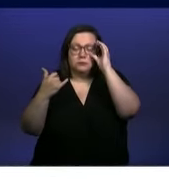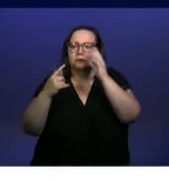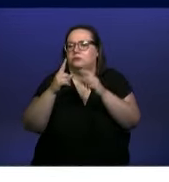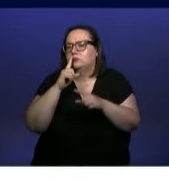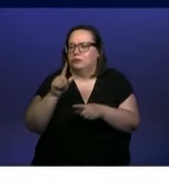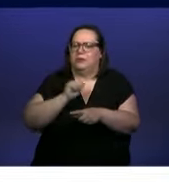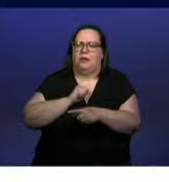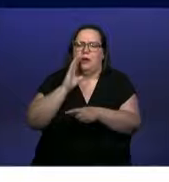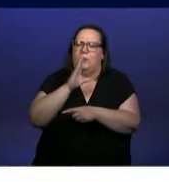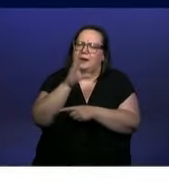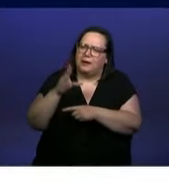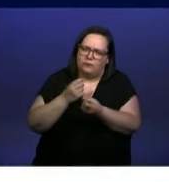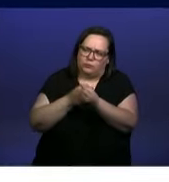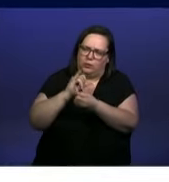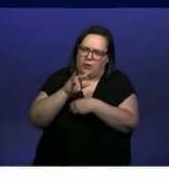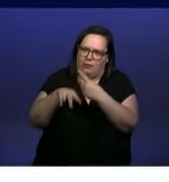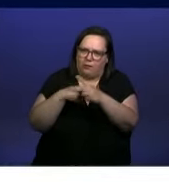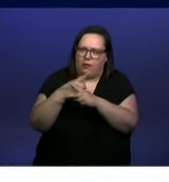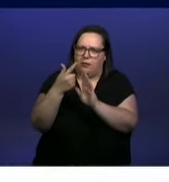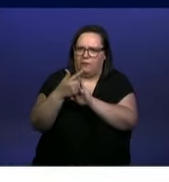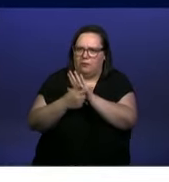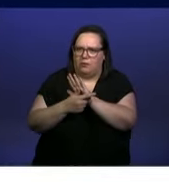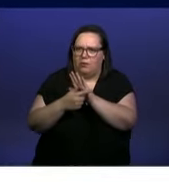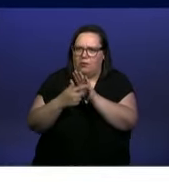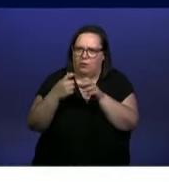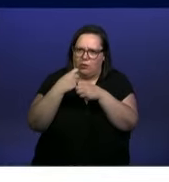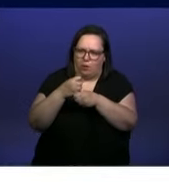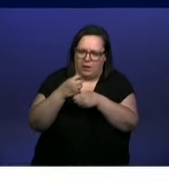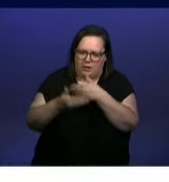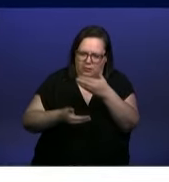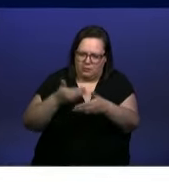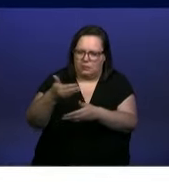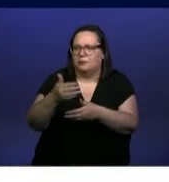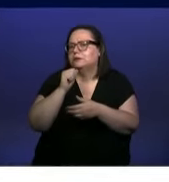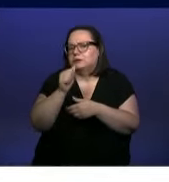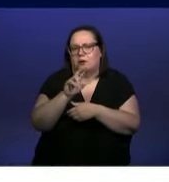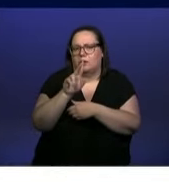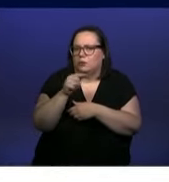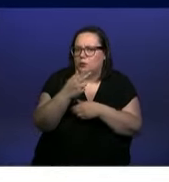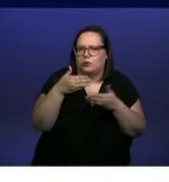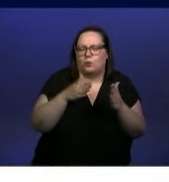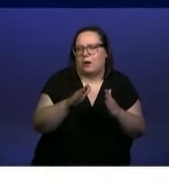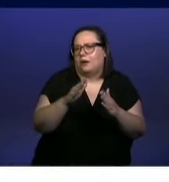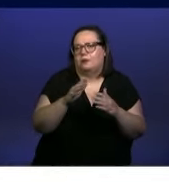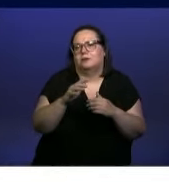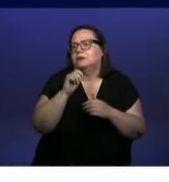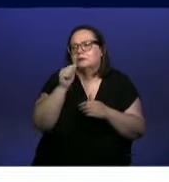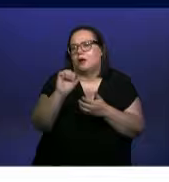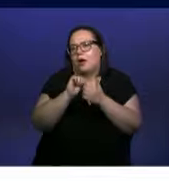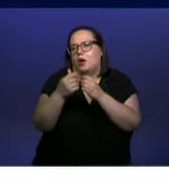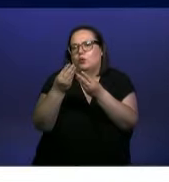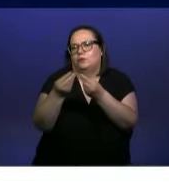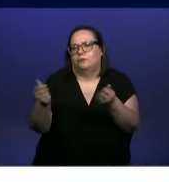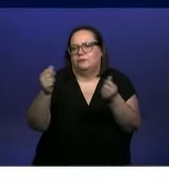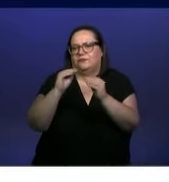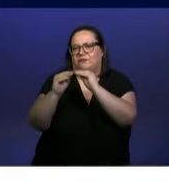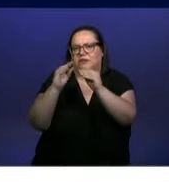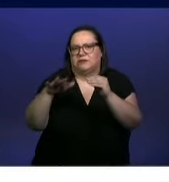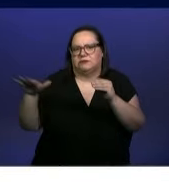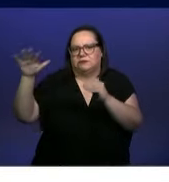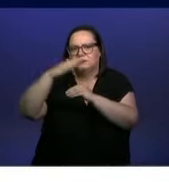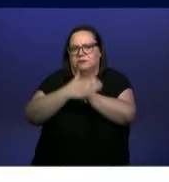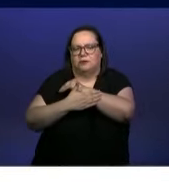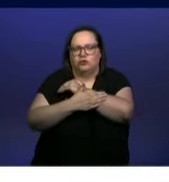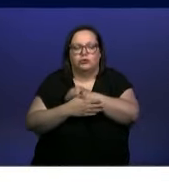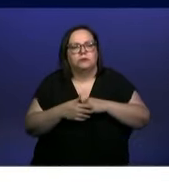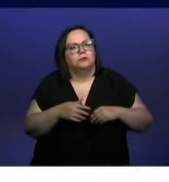kind of lawmaking. It's not the Utah way, and it's not the way we're gonna ever fix this country. Mr. Curtis, when you have a bill that you agree with most of, but not all of it,